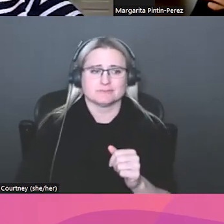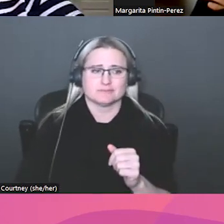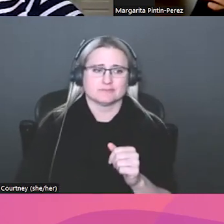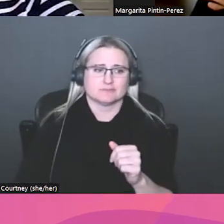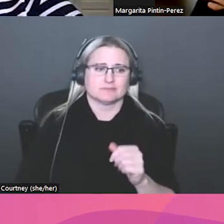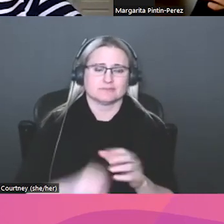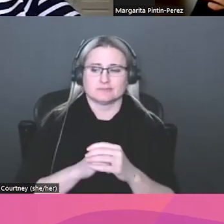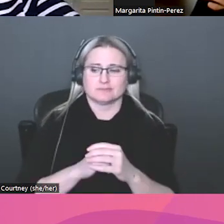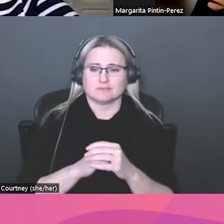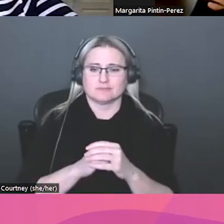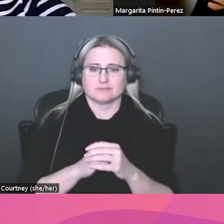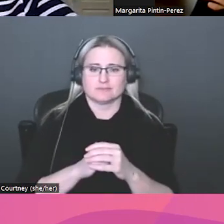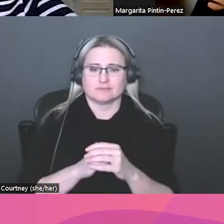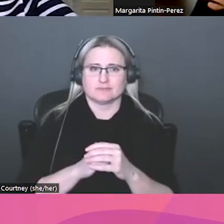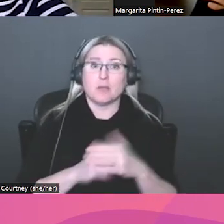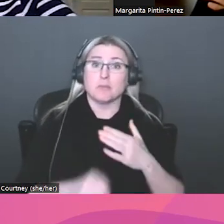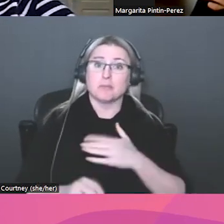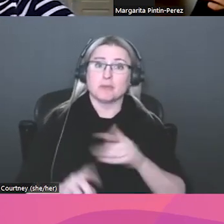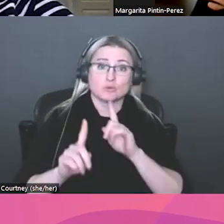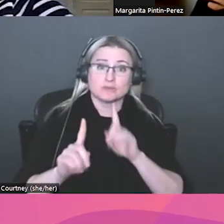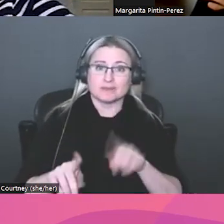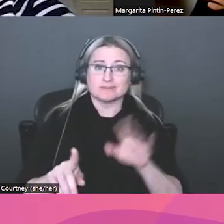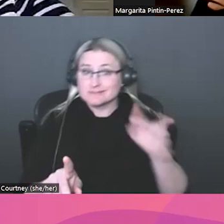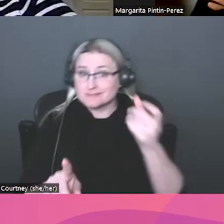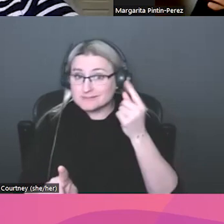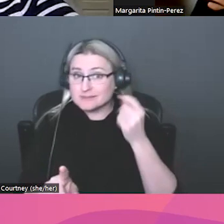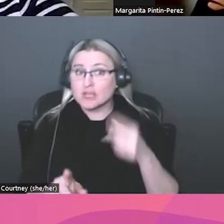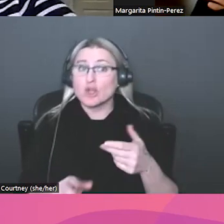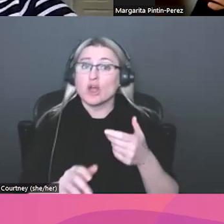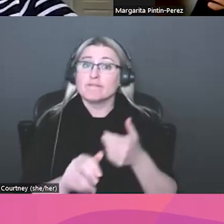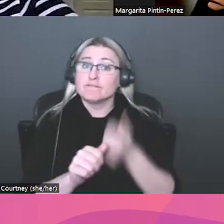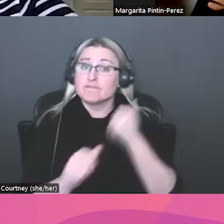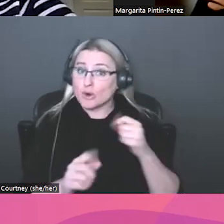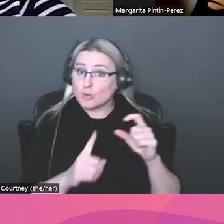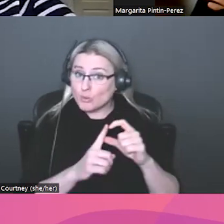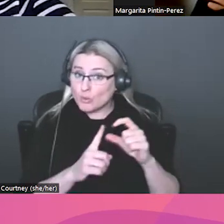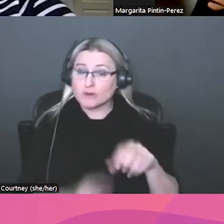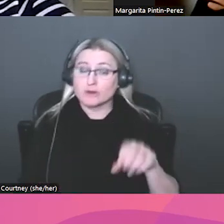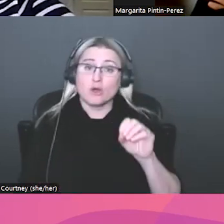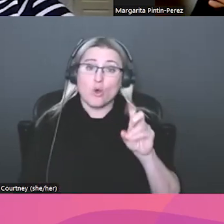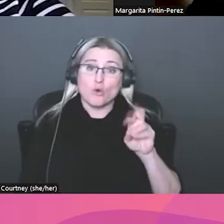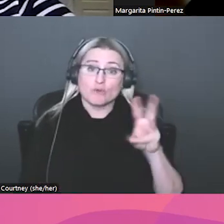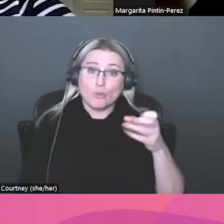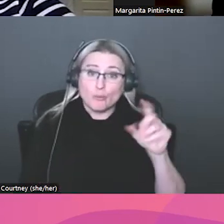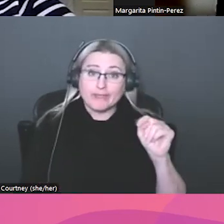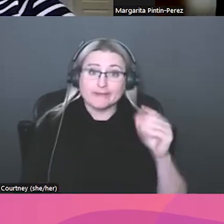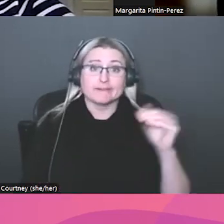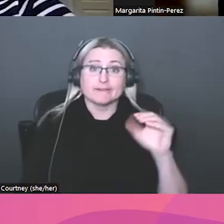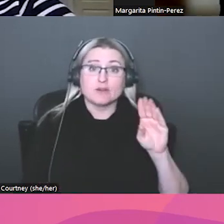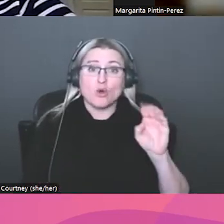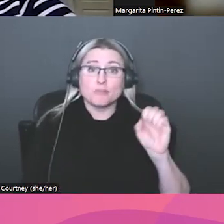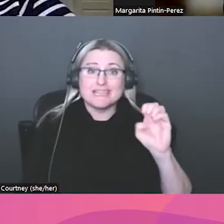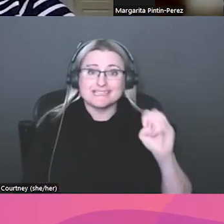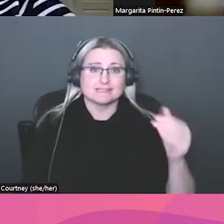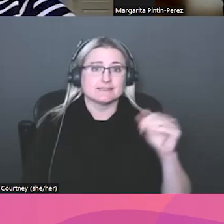think my response would be avoid using overweight, obese, morbidly obese. Things like plus size or in a